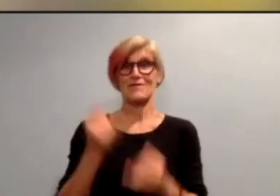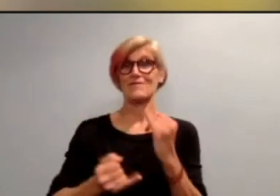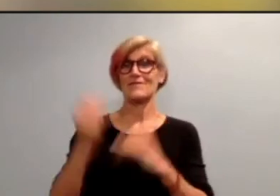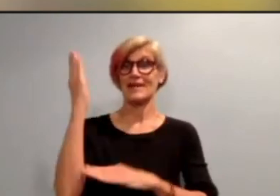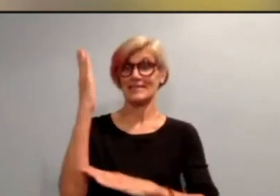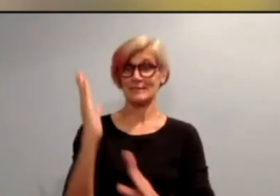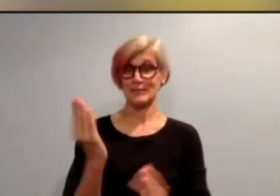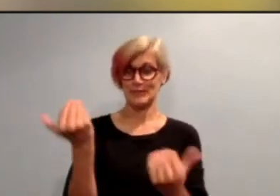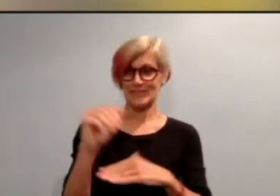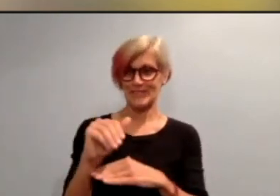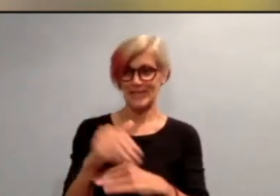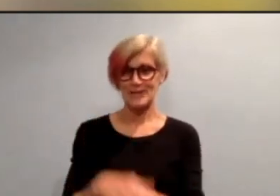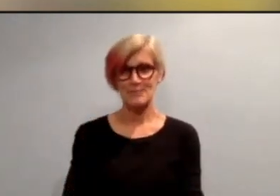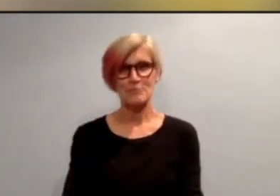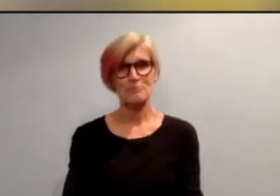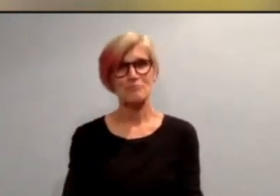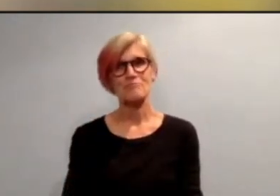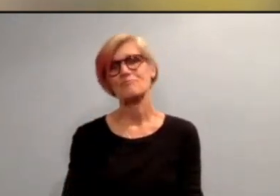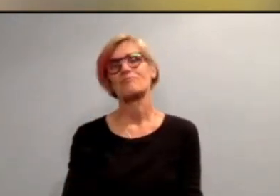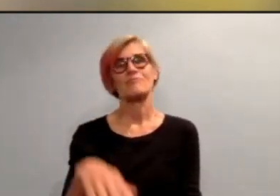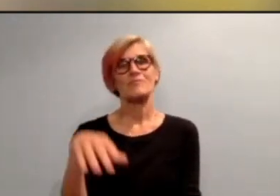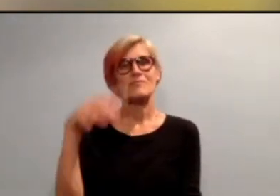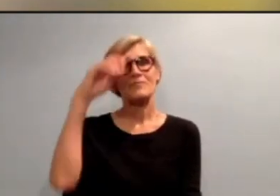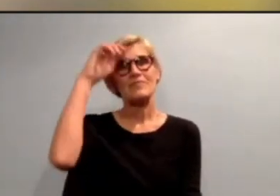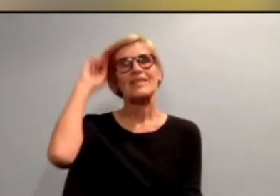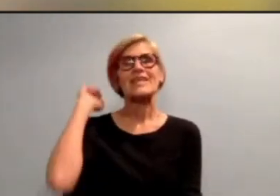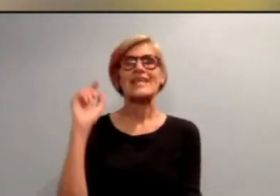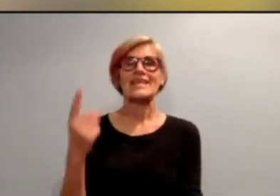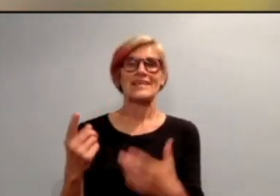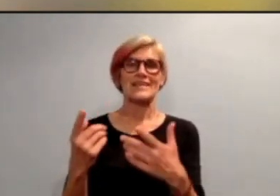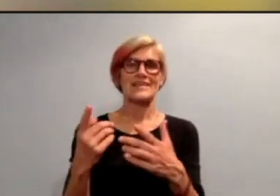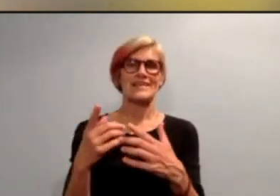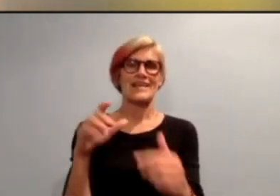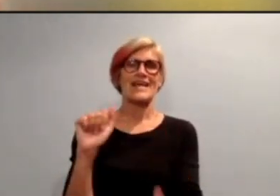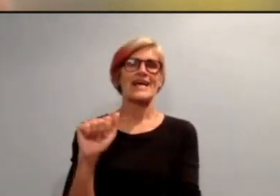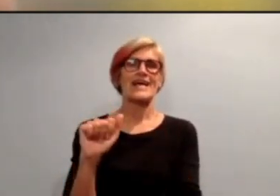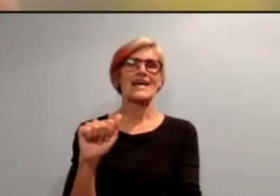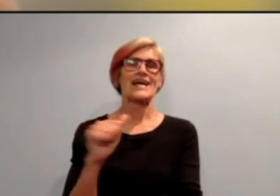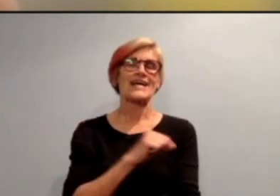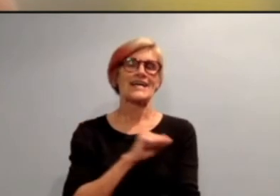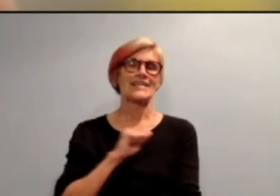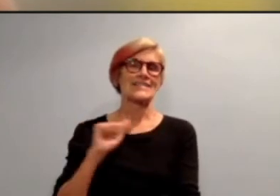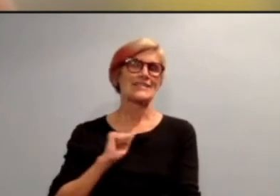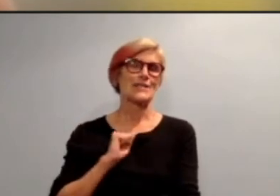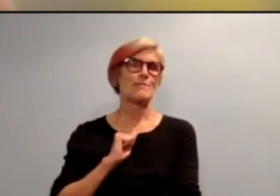for the night. Please welcome Assemblymember Evan Lowe.